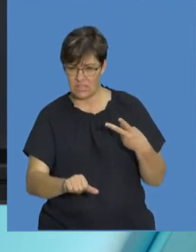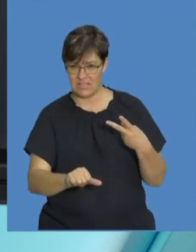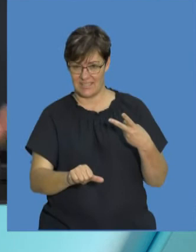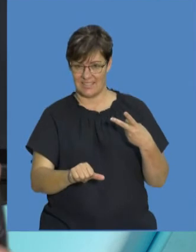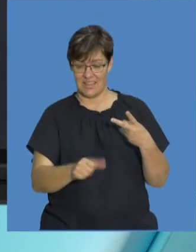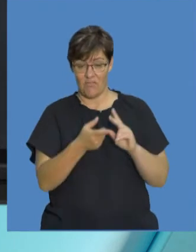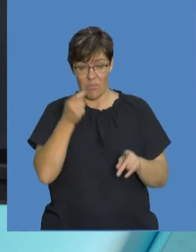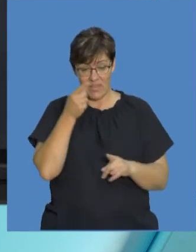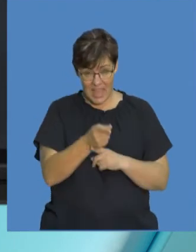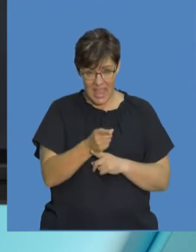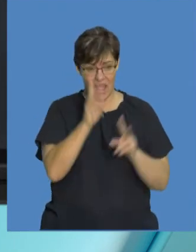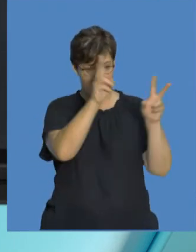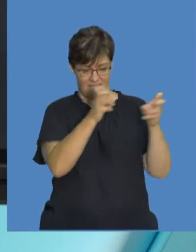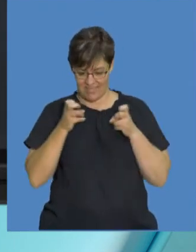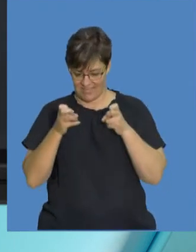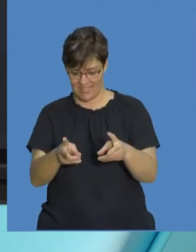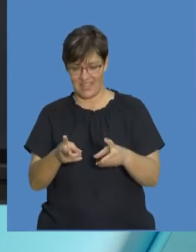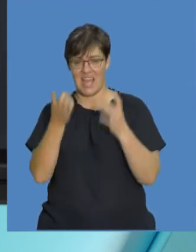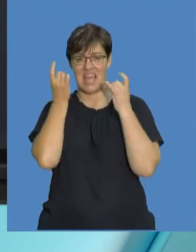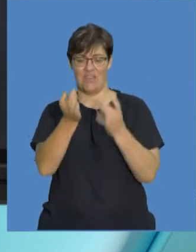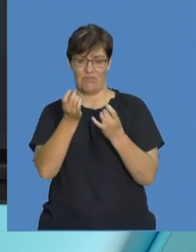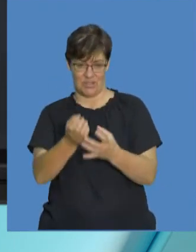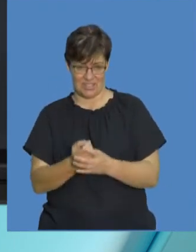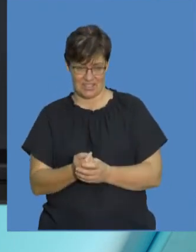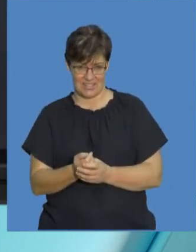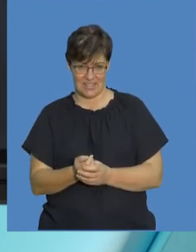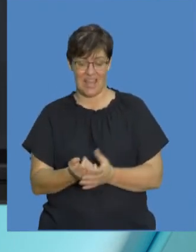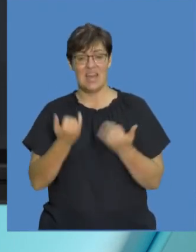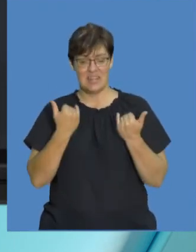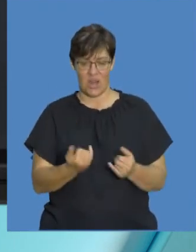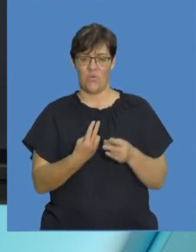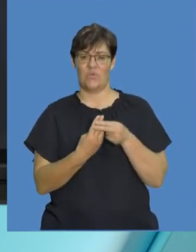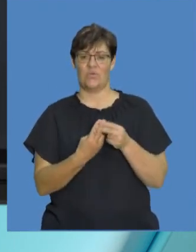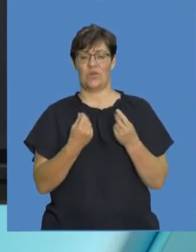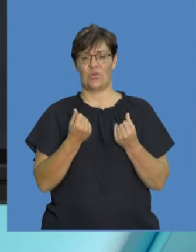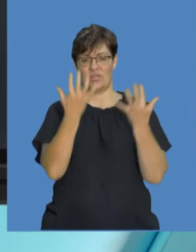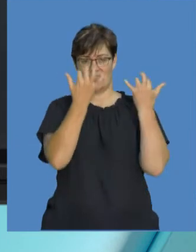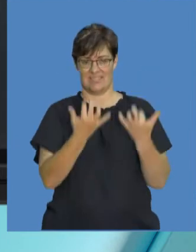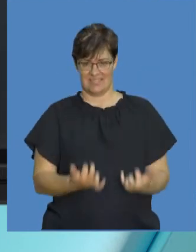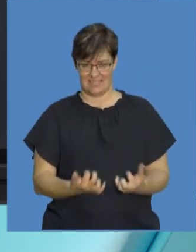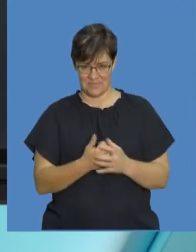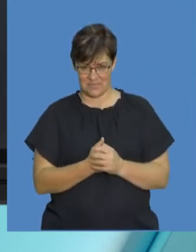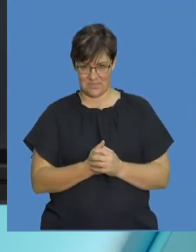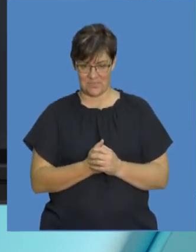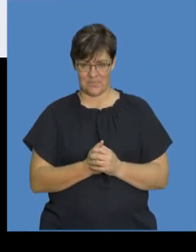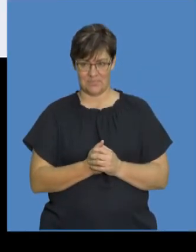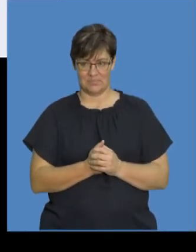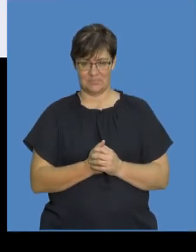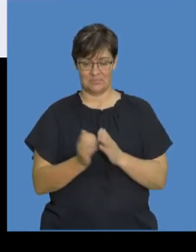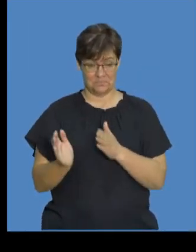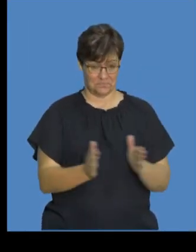accounts, and from that, we have extracted this information, and we're now doing the unit cost